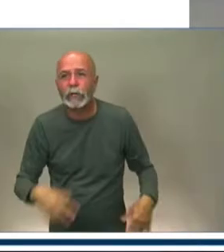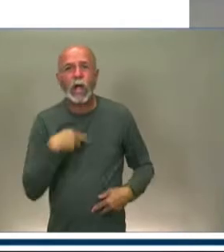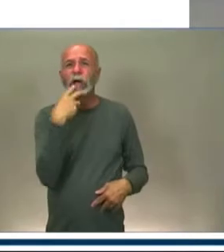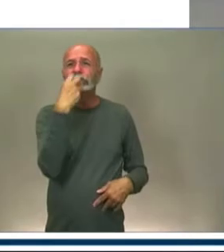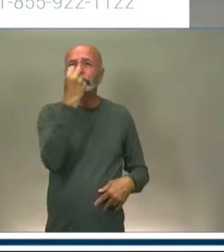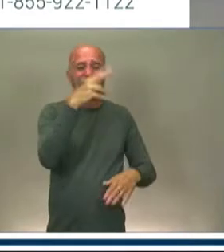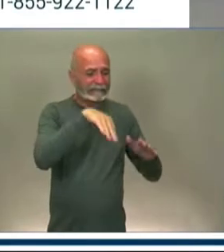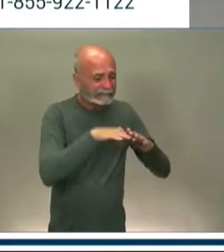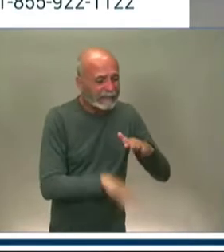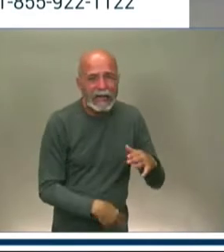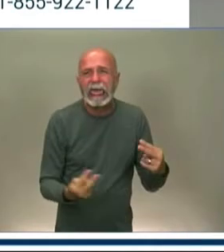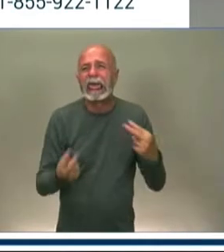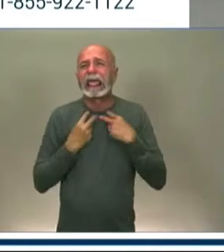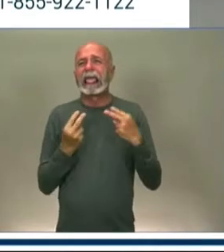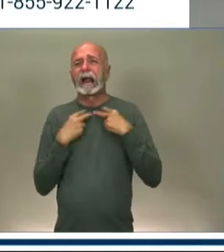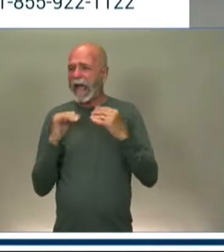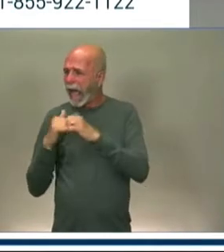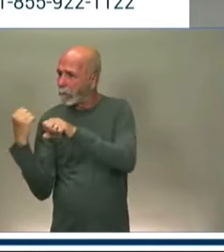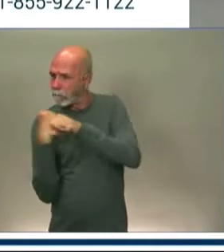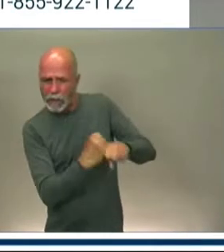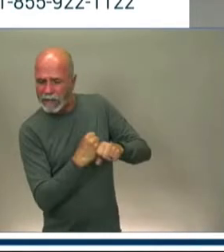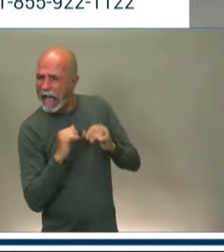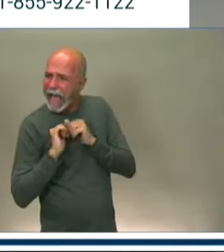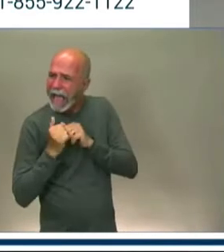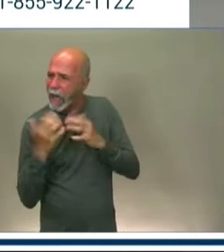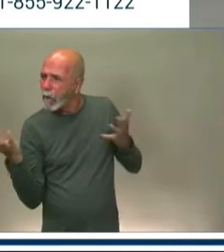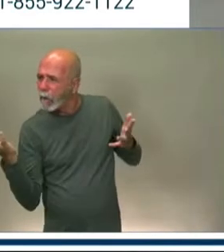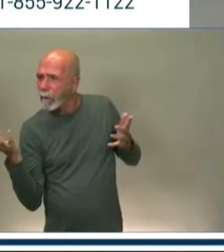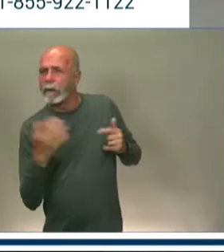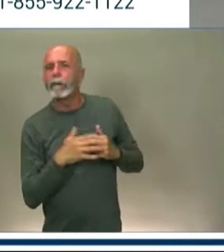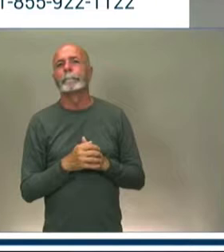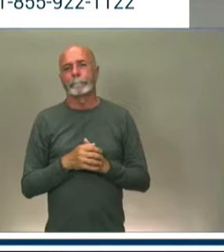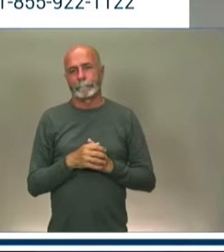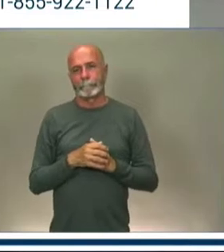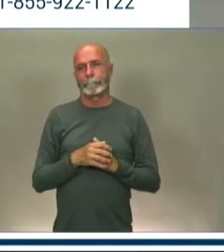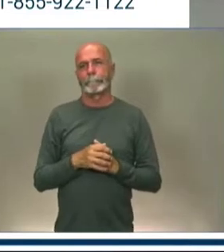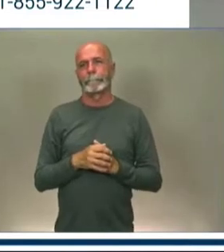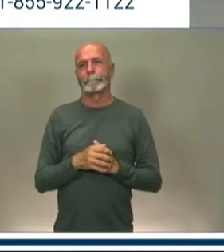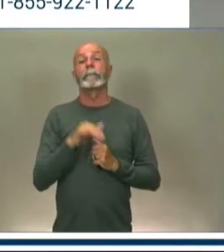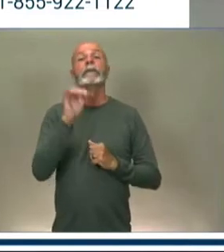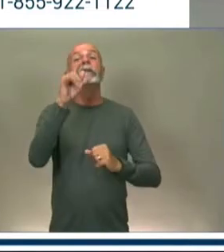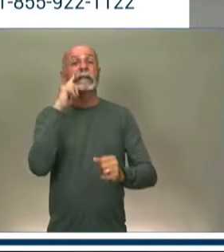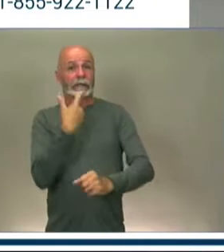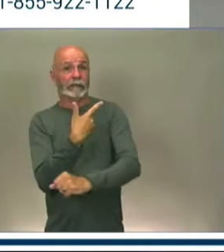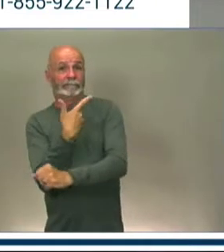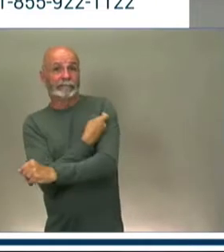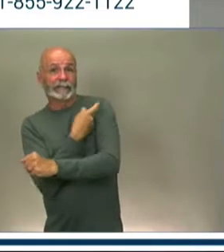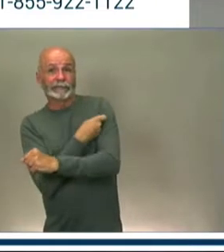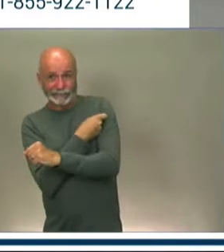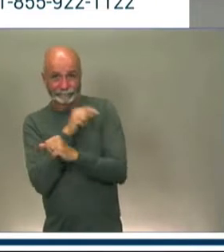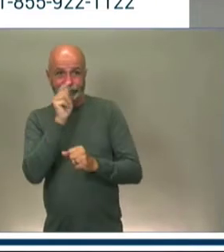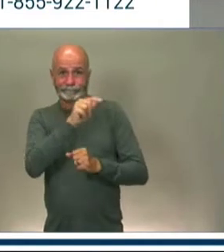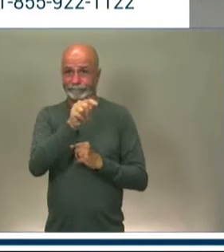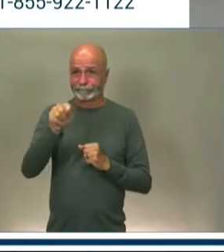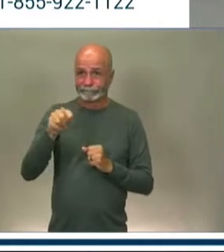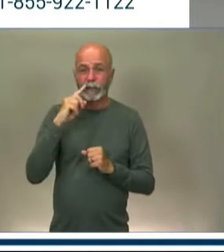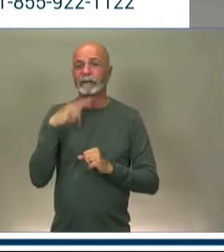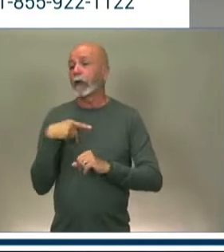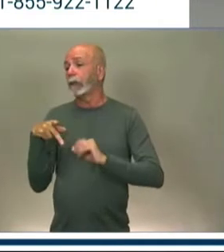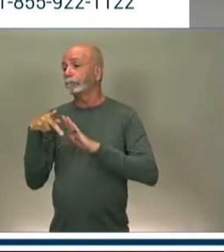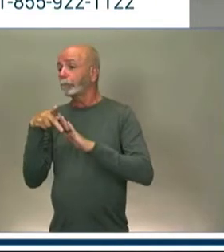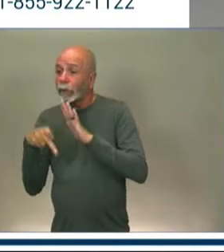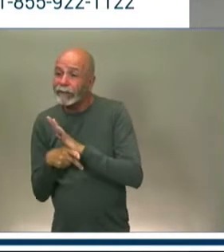And I do want to mention two key issues related to vaccines, additional doses and vaccine mandates or policies.